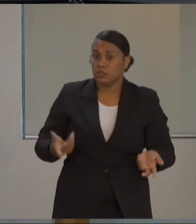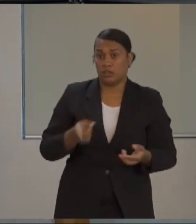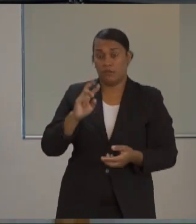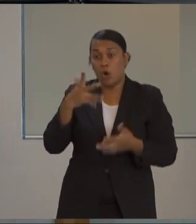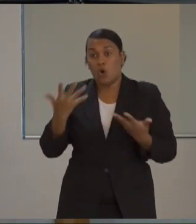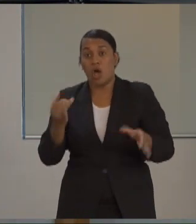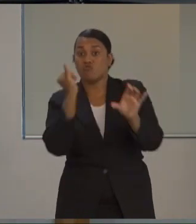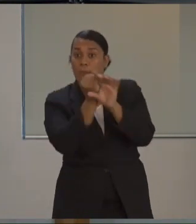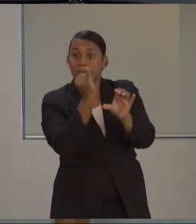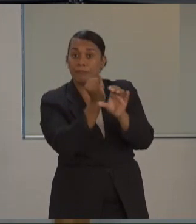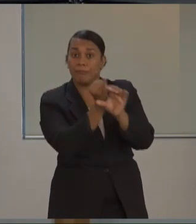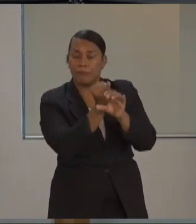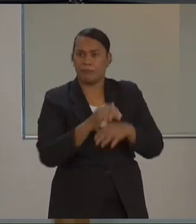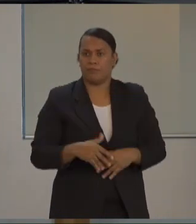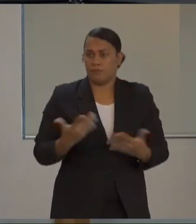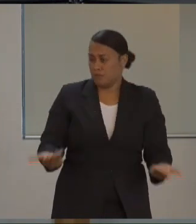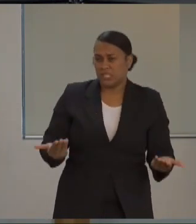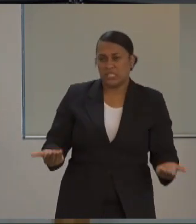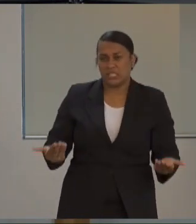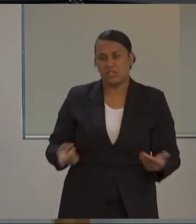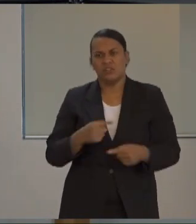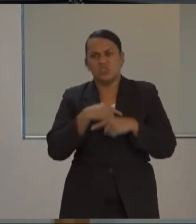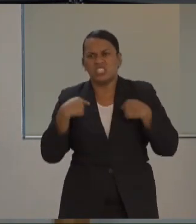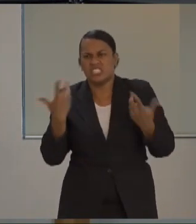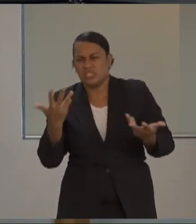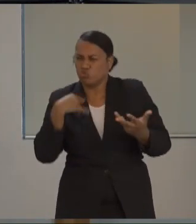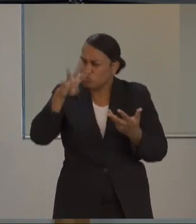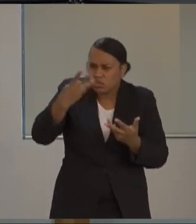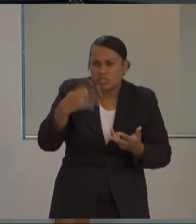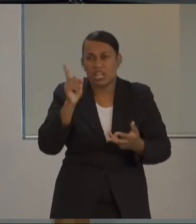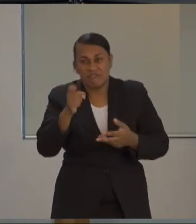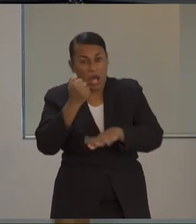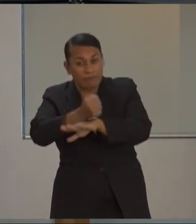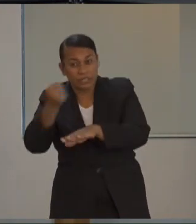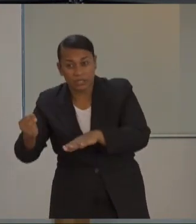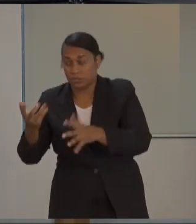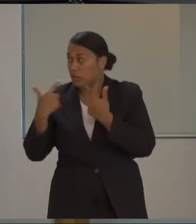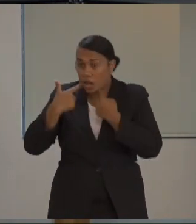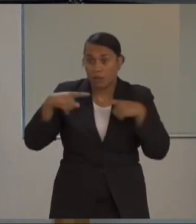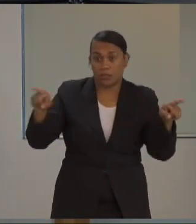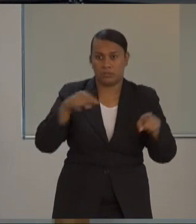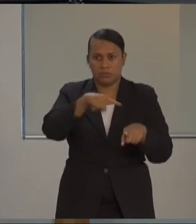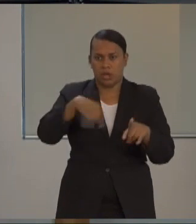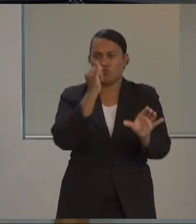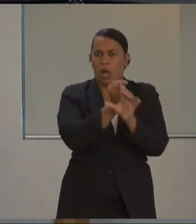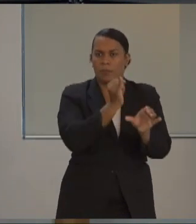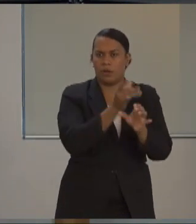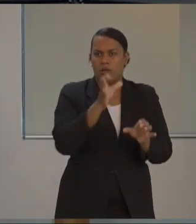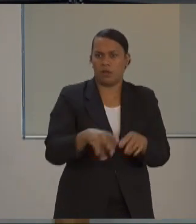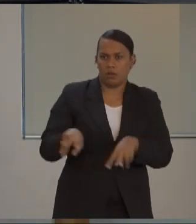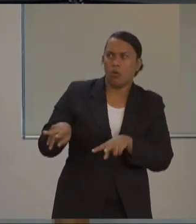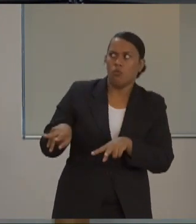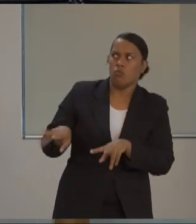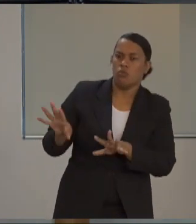the non-adherence to government directives regarding the situation we're in at the moment. But otherwise, if you take that chunk away for